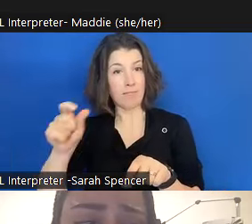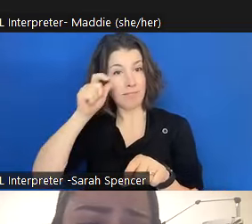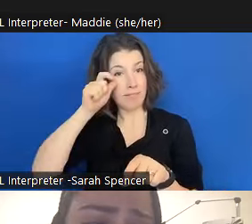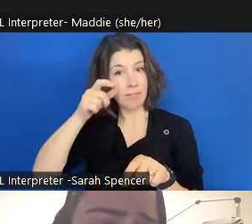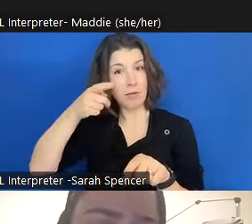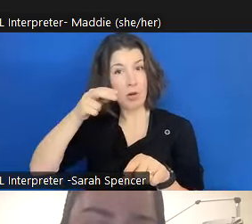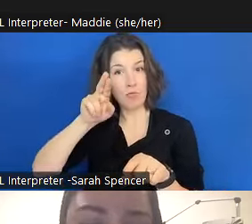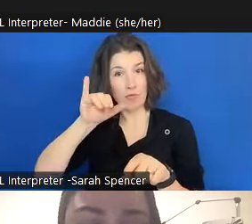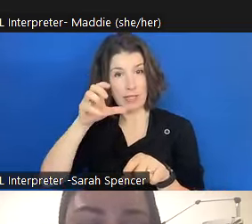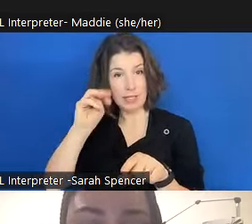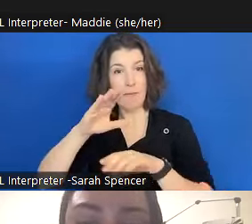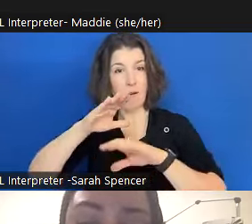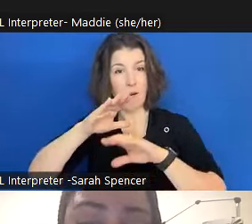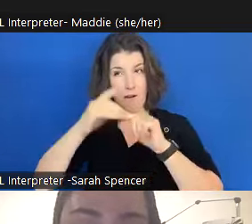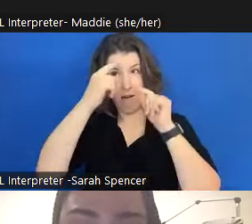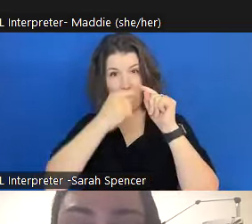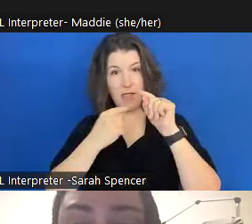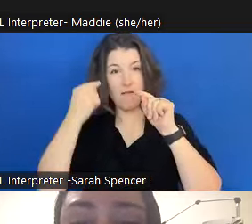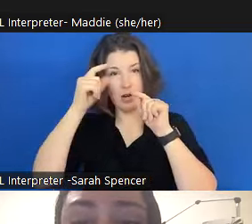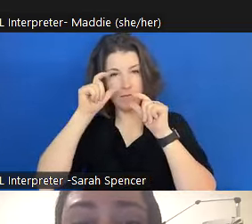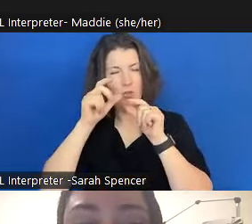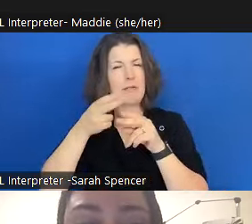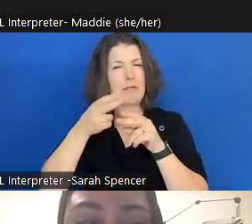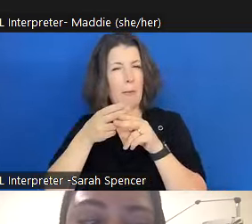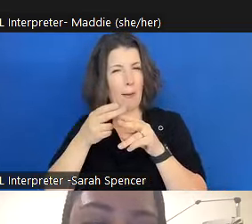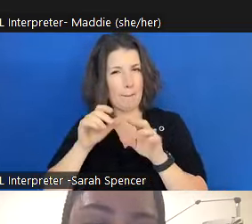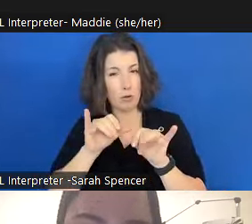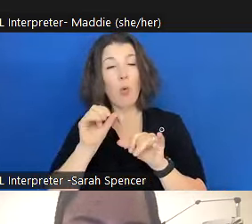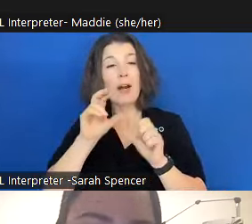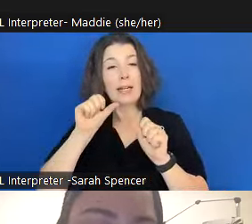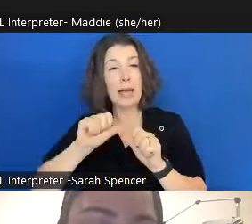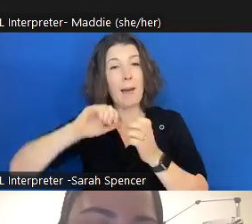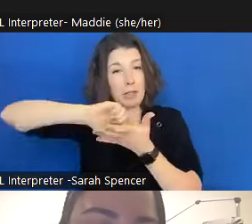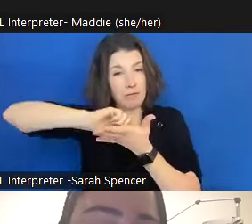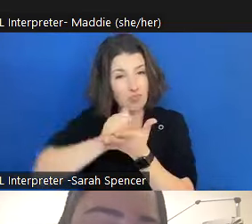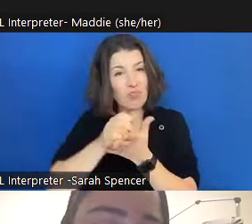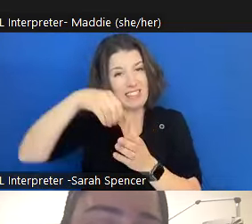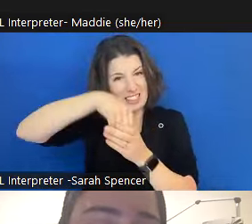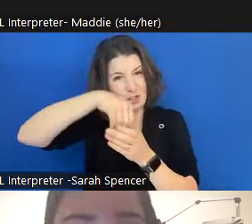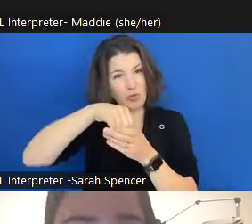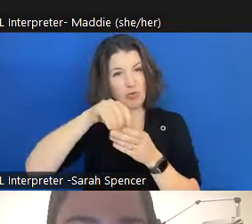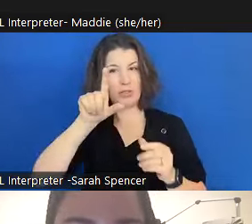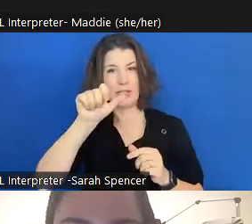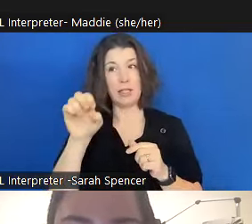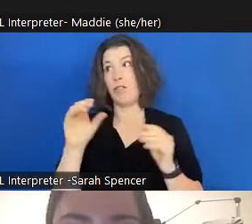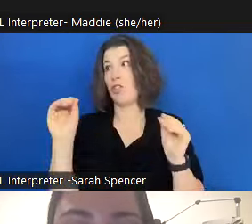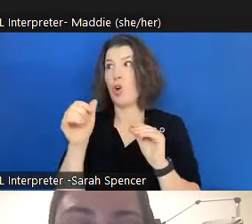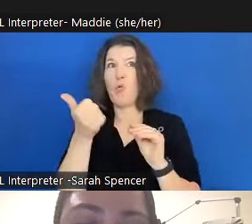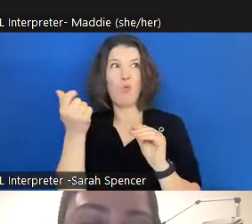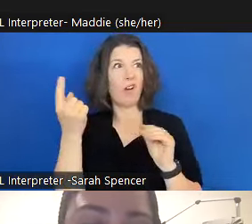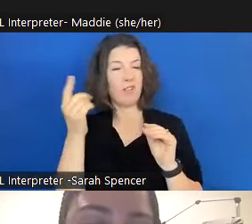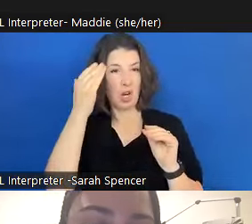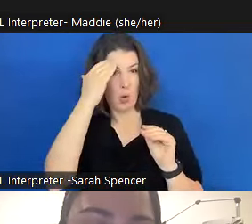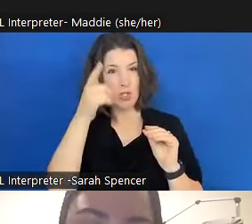to your habitual frame as a temporary measure, or they can be ground in so that no one knows you have prisms in these